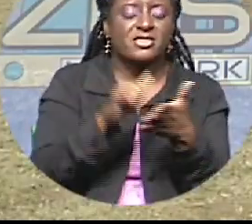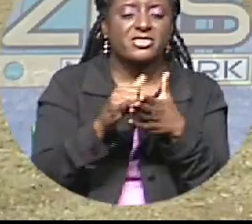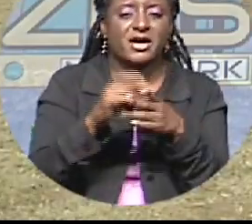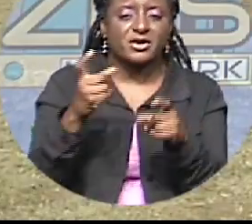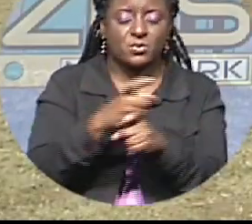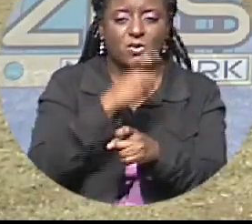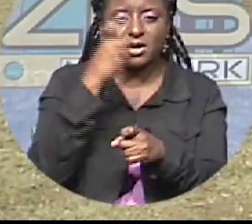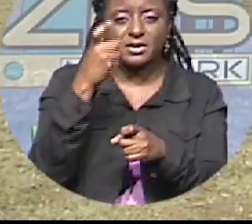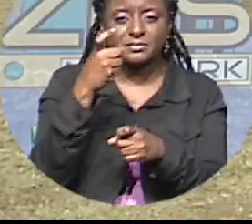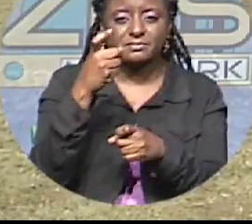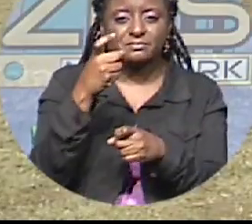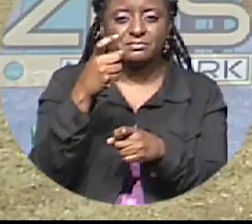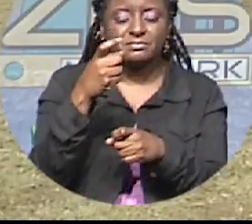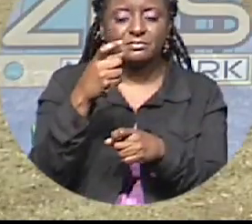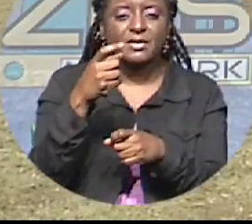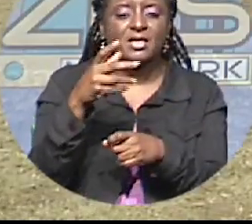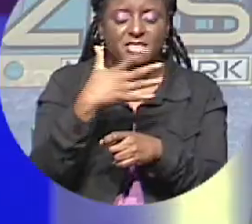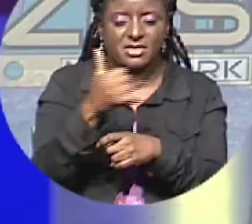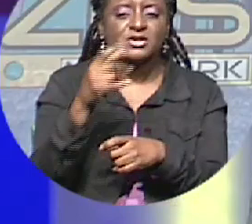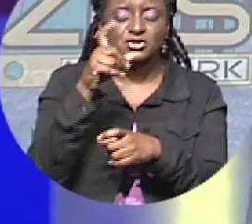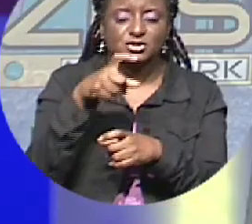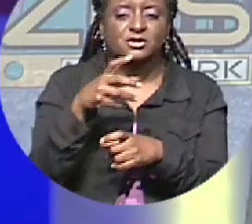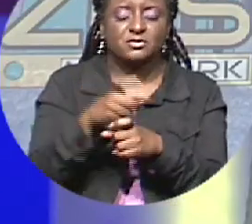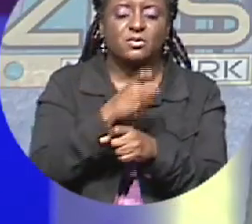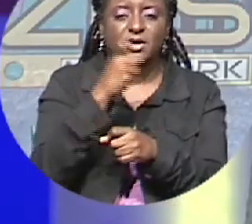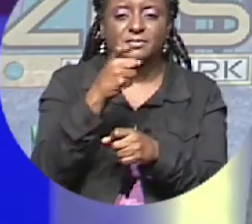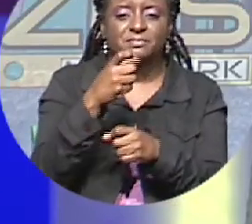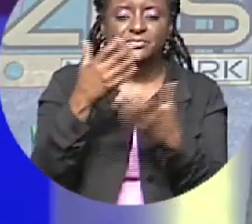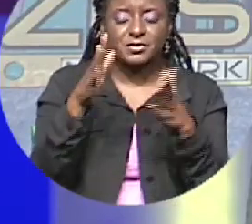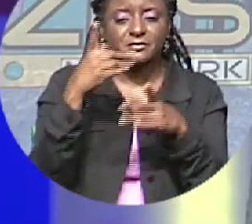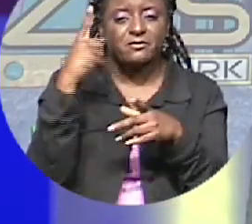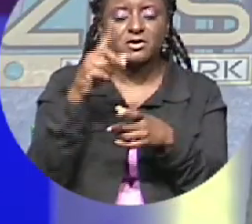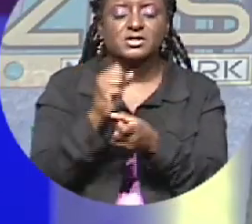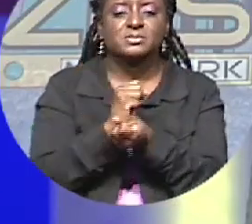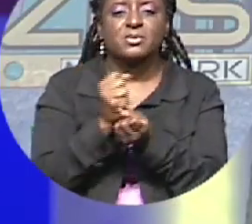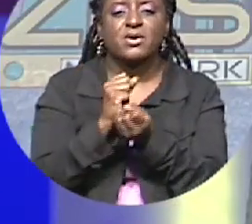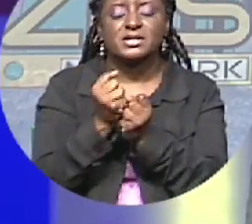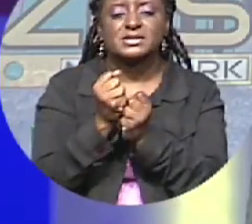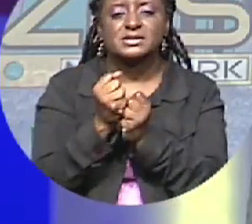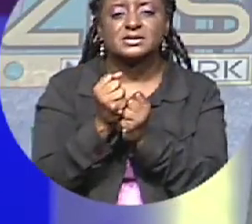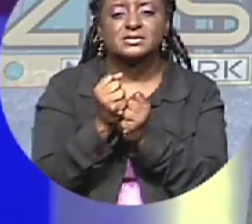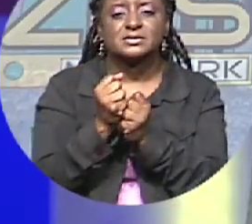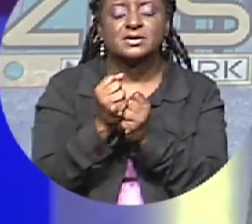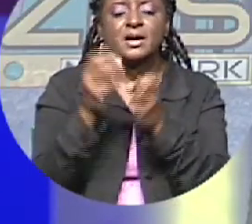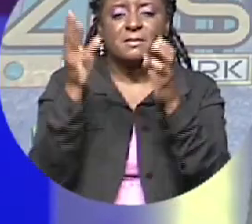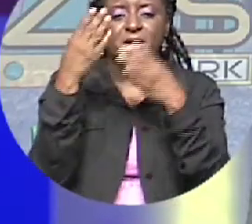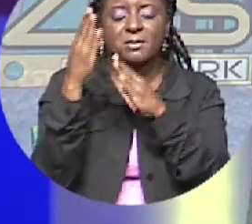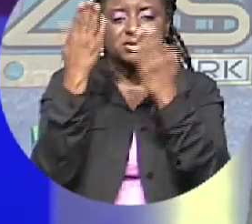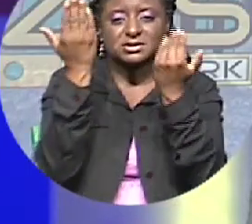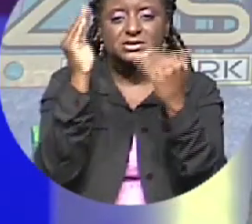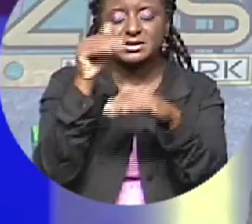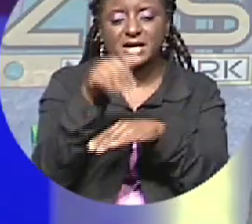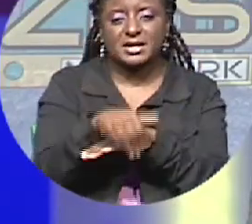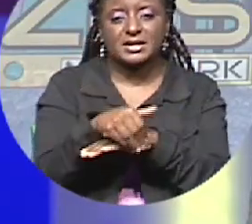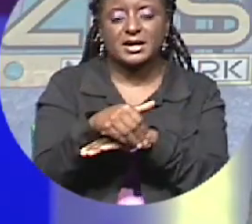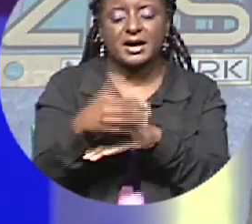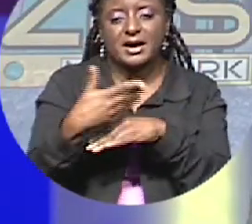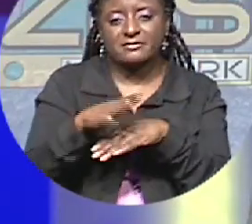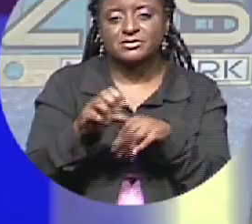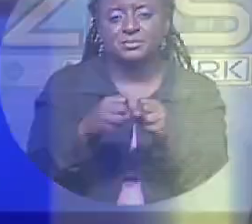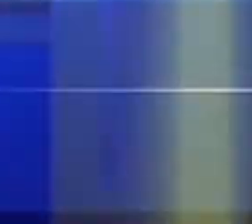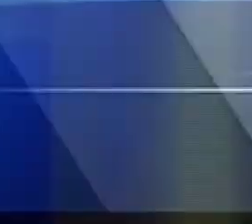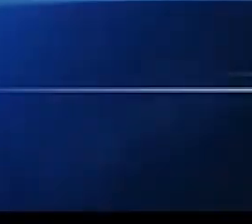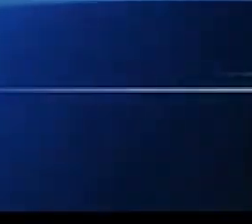opinion, they should have won. And that will do it for sports. Stay tuned. The Bahamas Tonight comes back after the break.